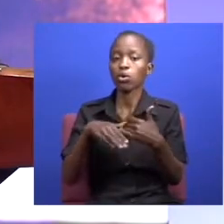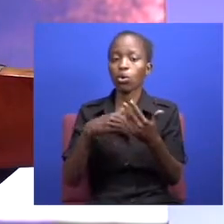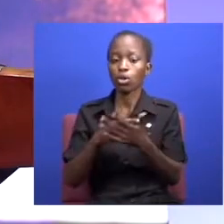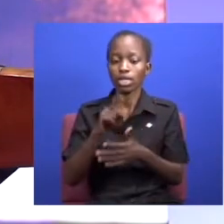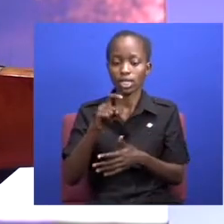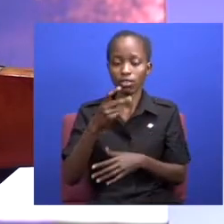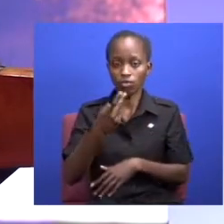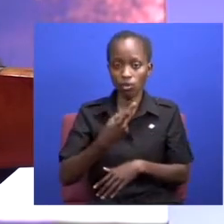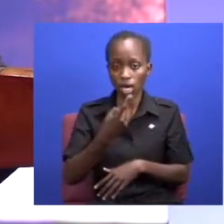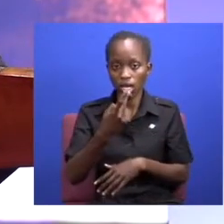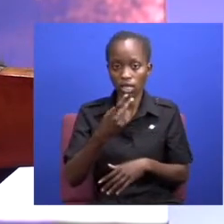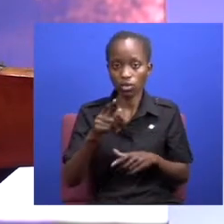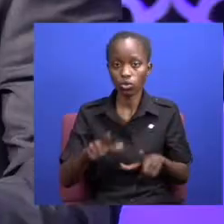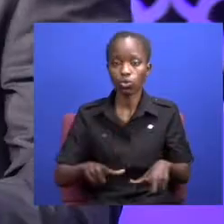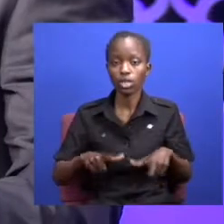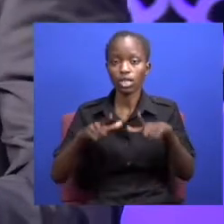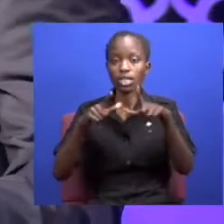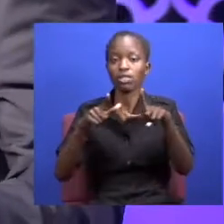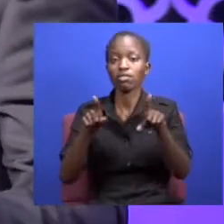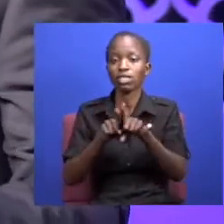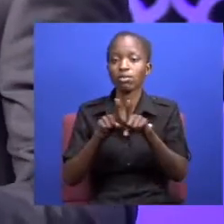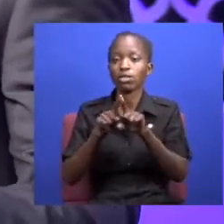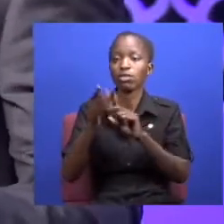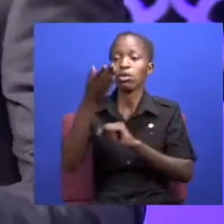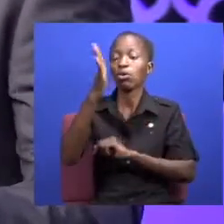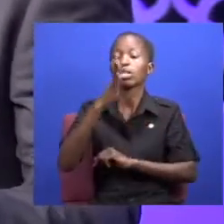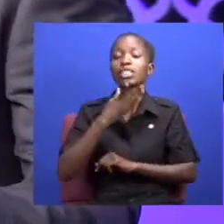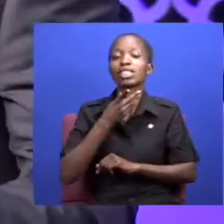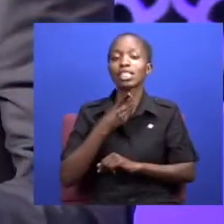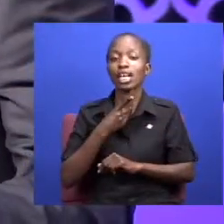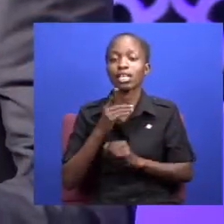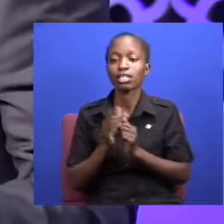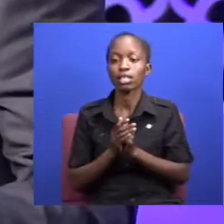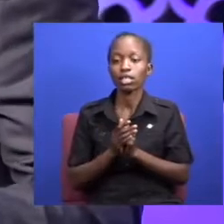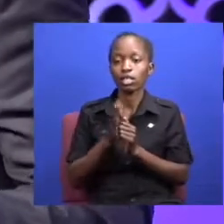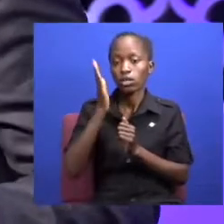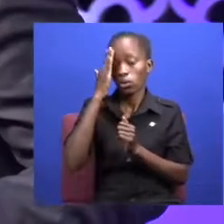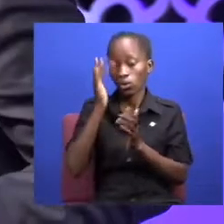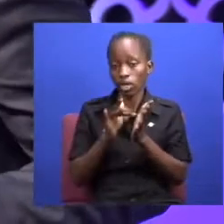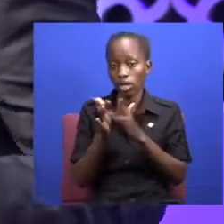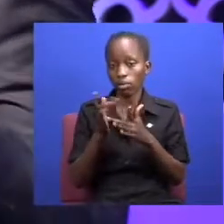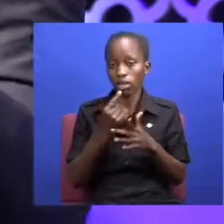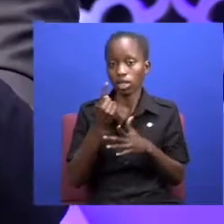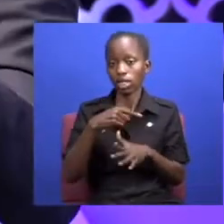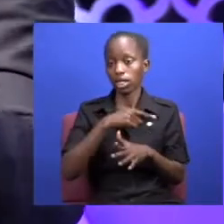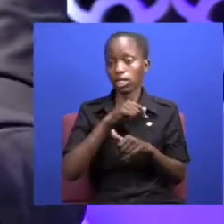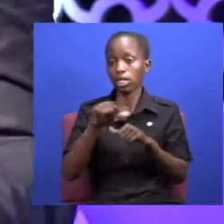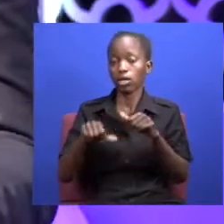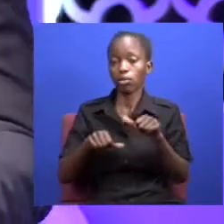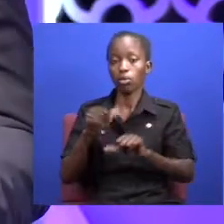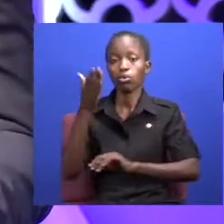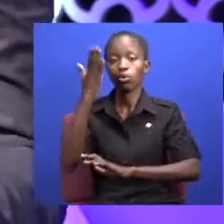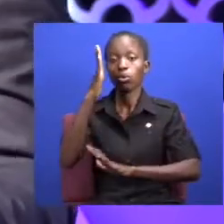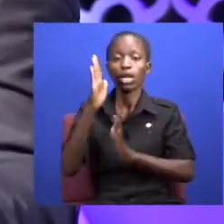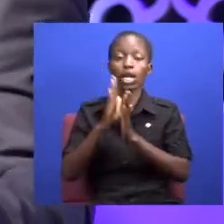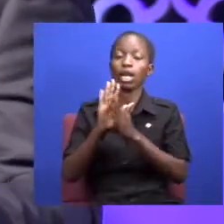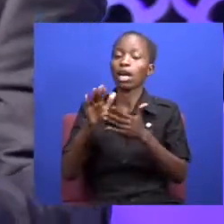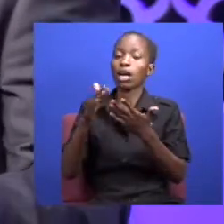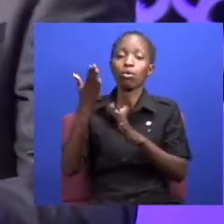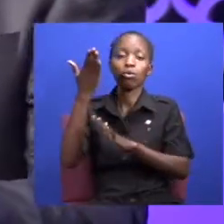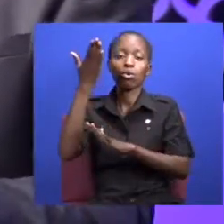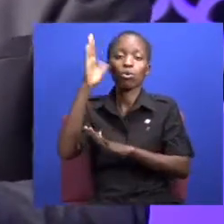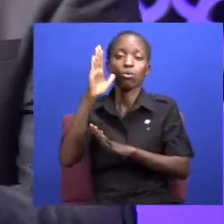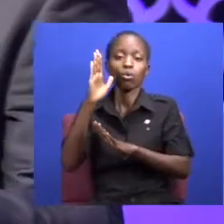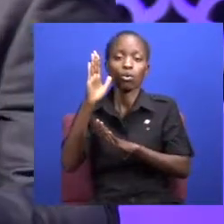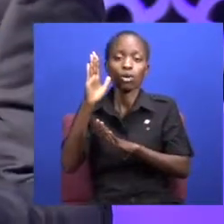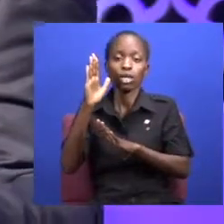necessary for you and I to live as God desires. You see, the Bible tells us about God and how He exists in